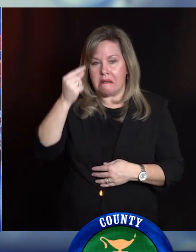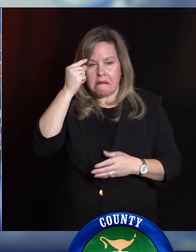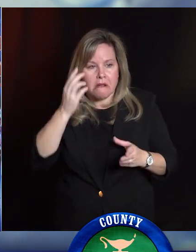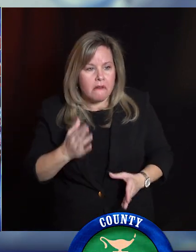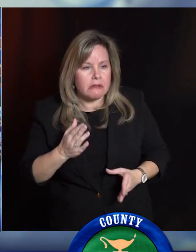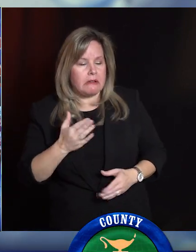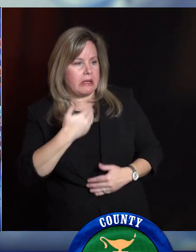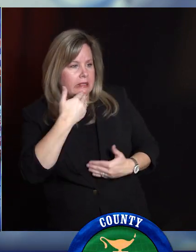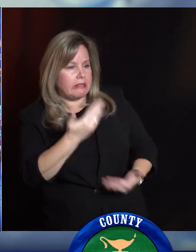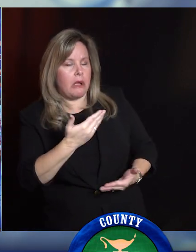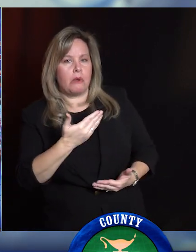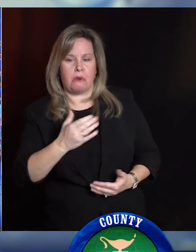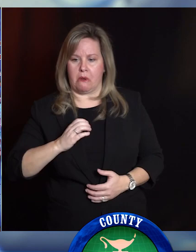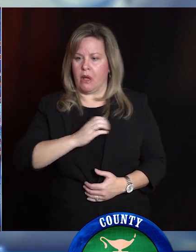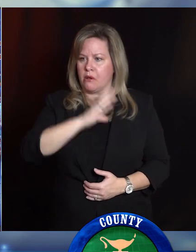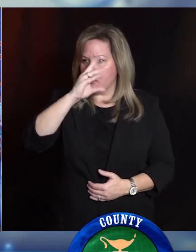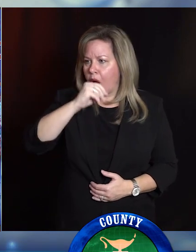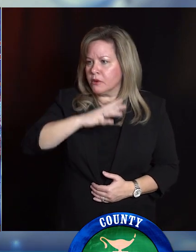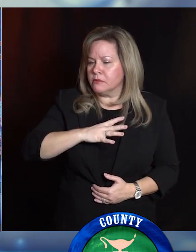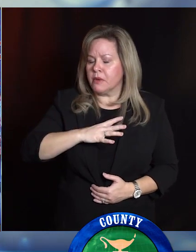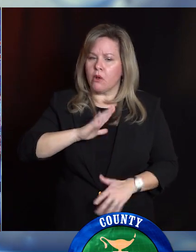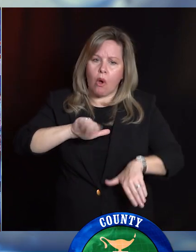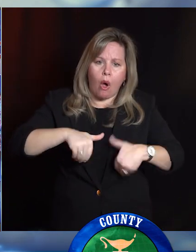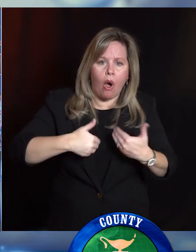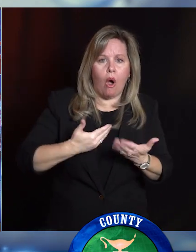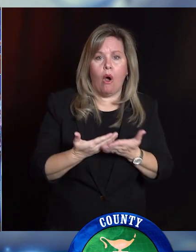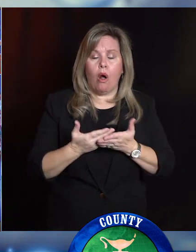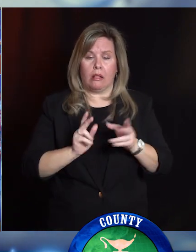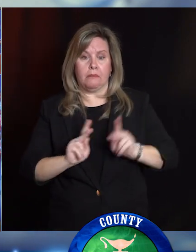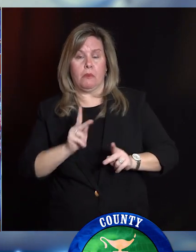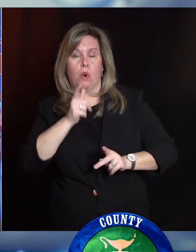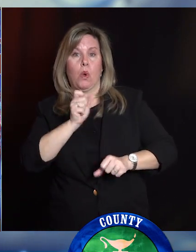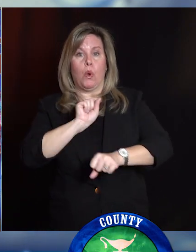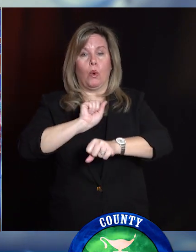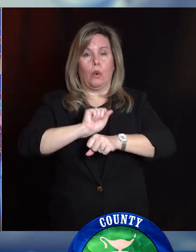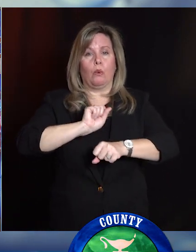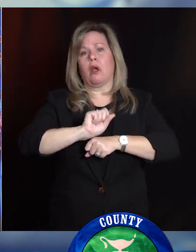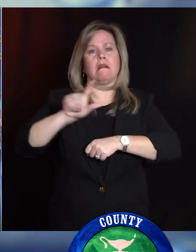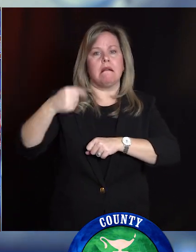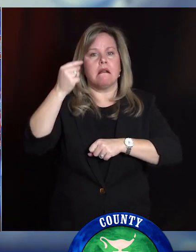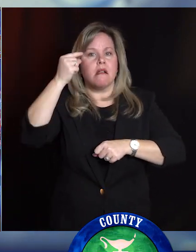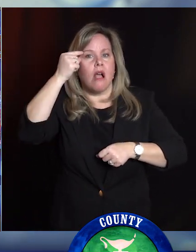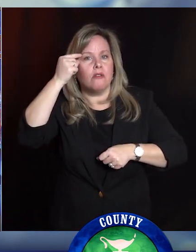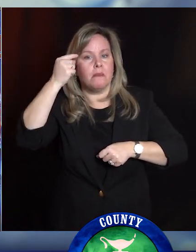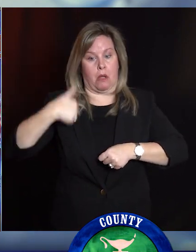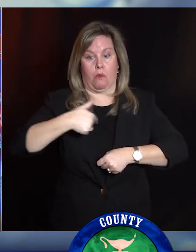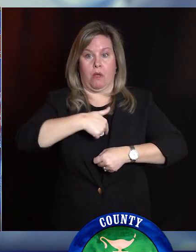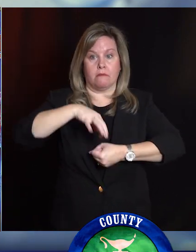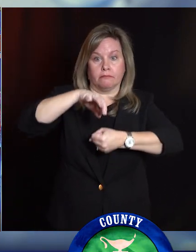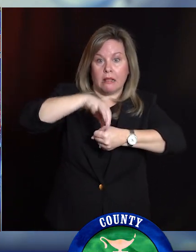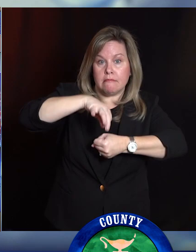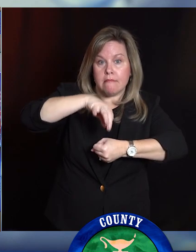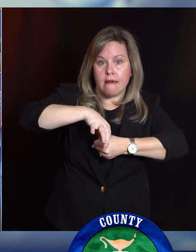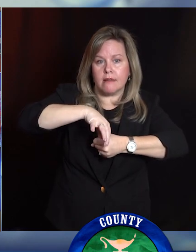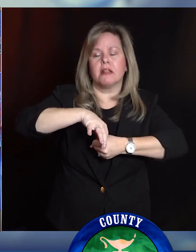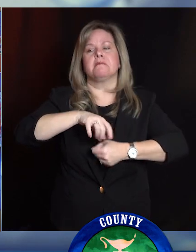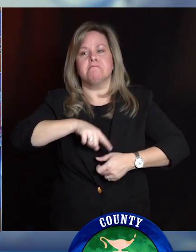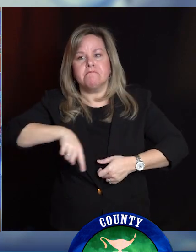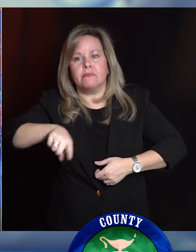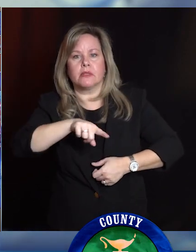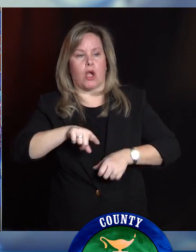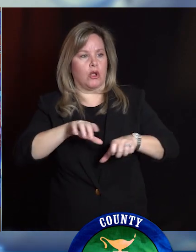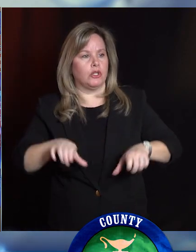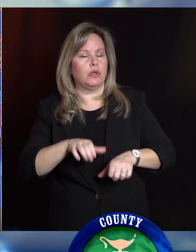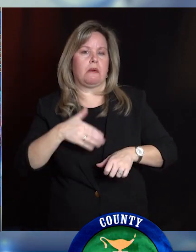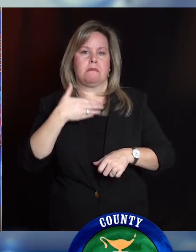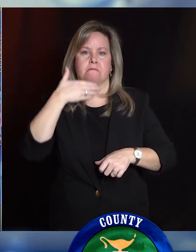are doing everything in their power to bring as much vaccine to us here in West Michigan and to make sure we have the resources we need to get us